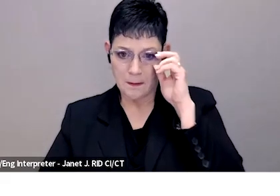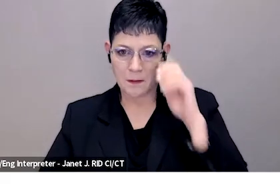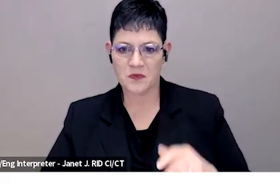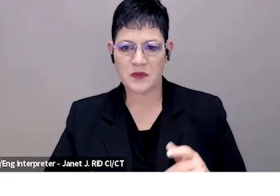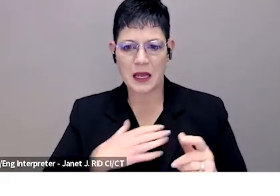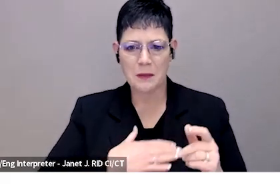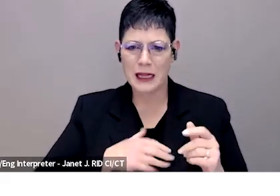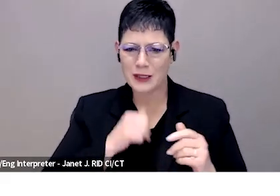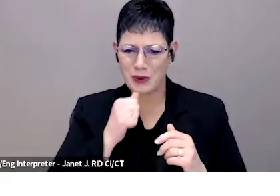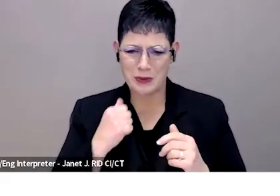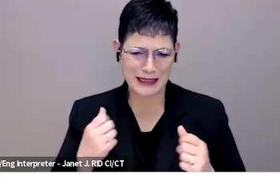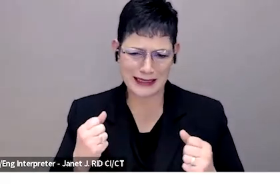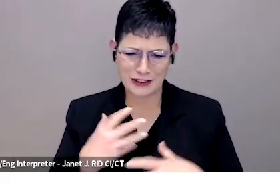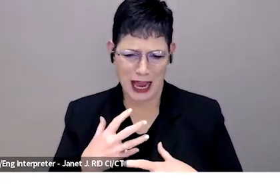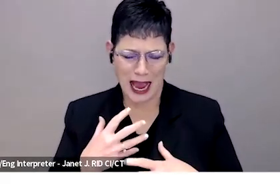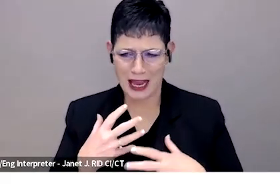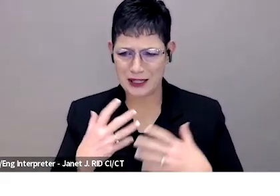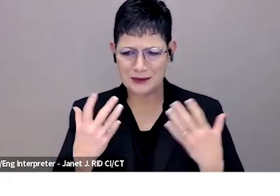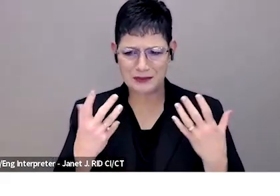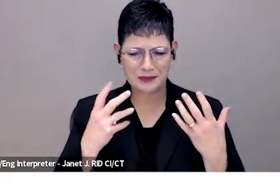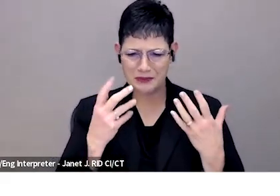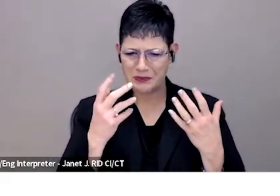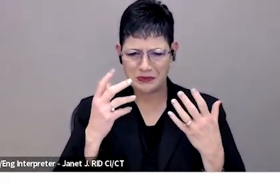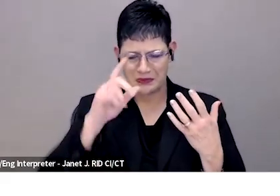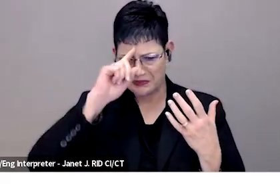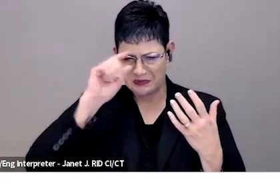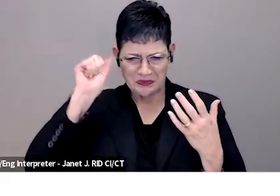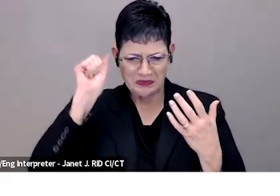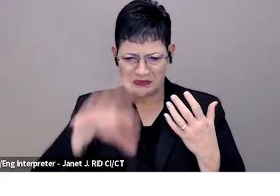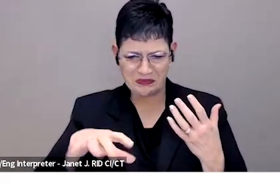And please don't be shy if you have thoughts.